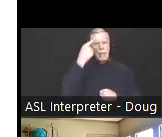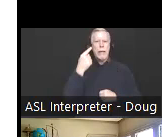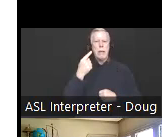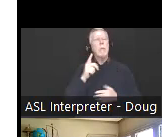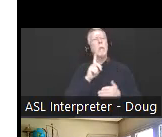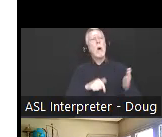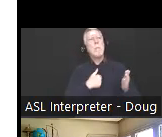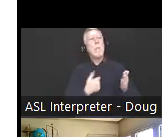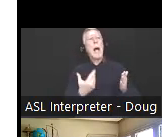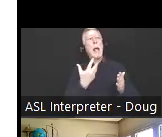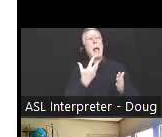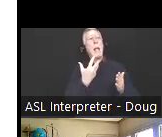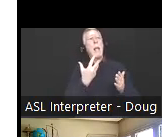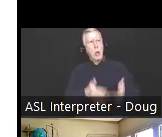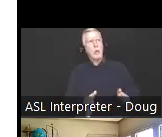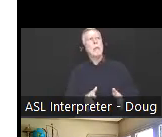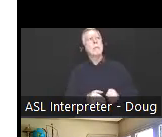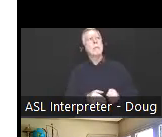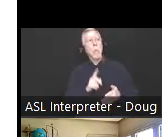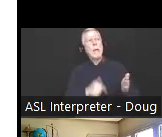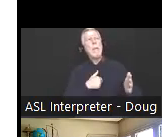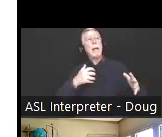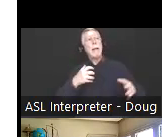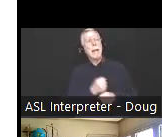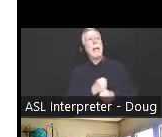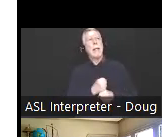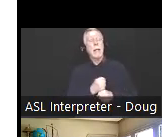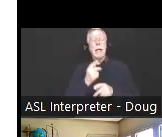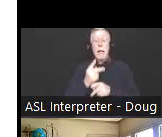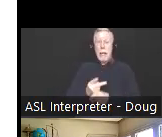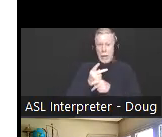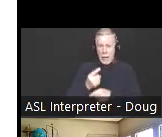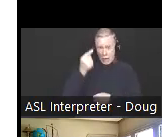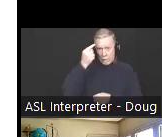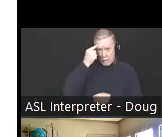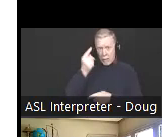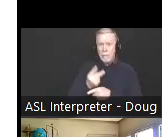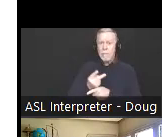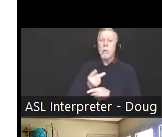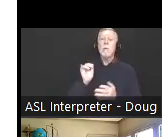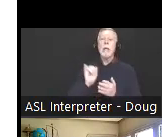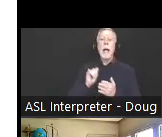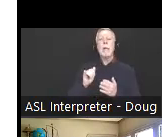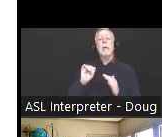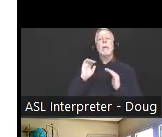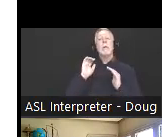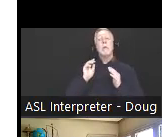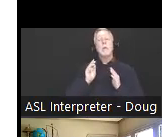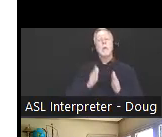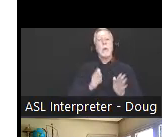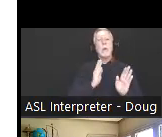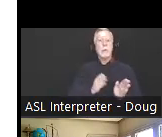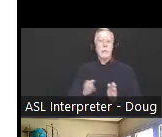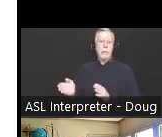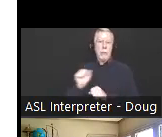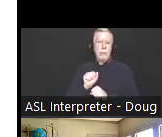I'm gaining, and be mindful of that in the way that you organize the work for folks.